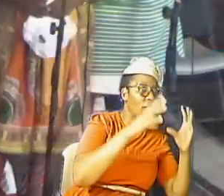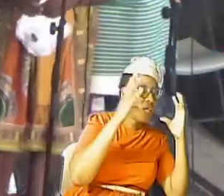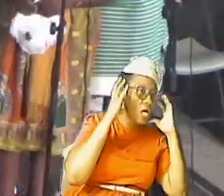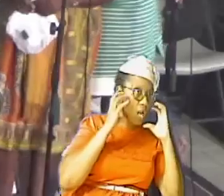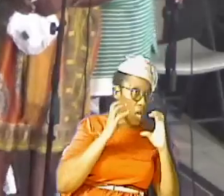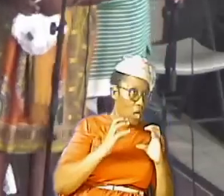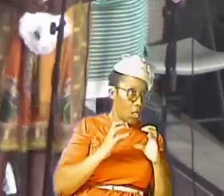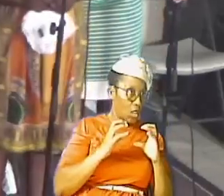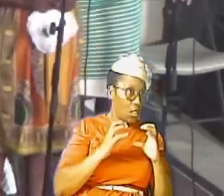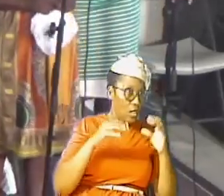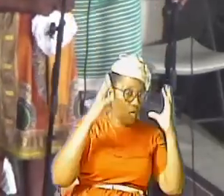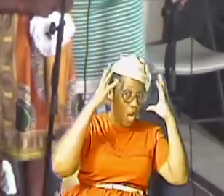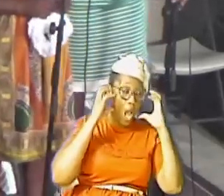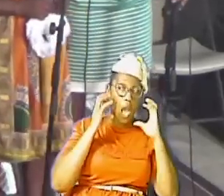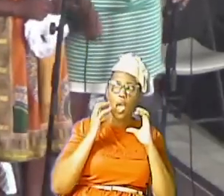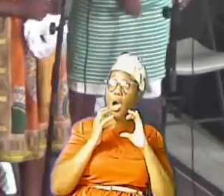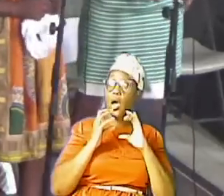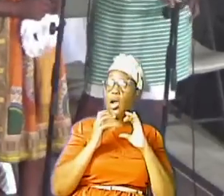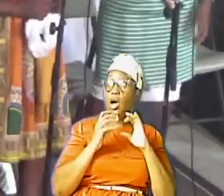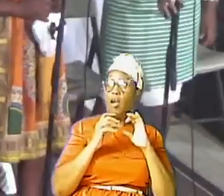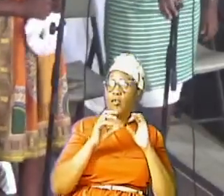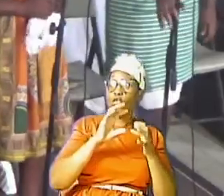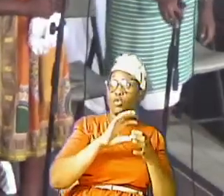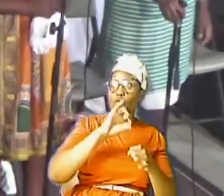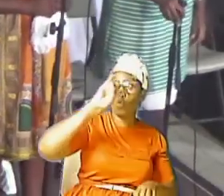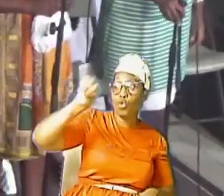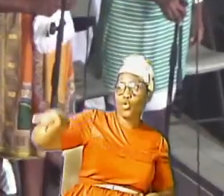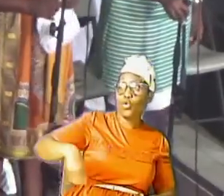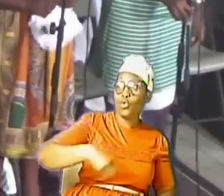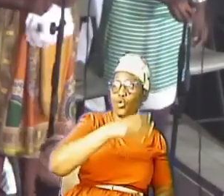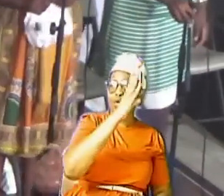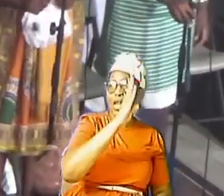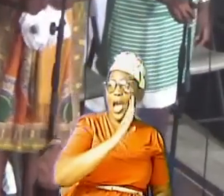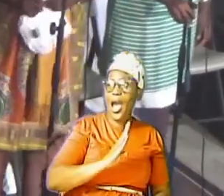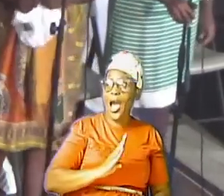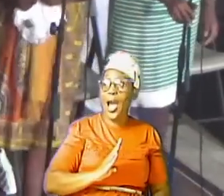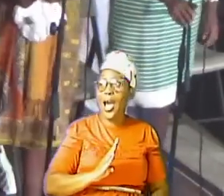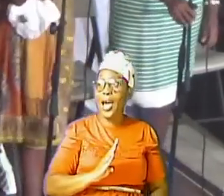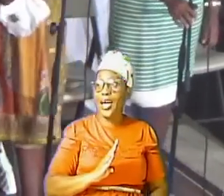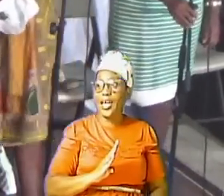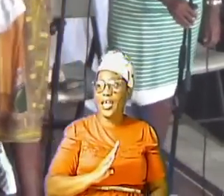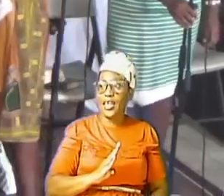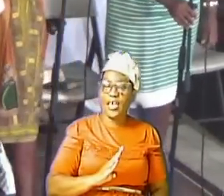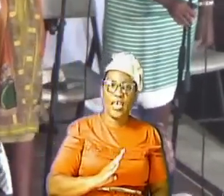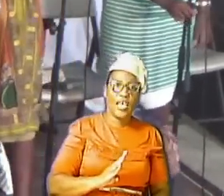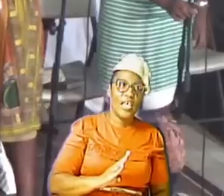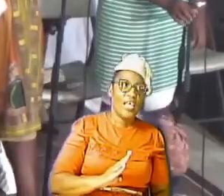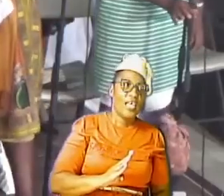chain. Yes. The Lion of Judah.